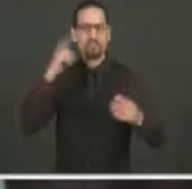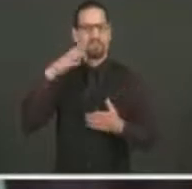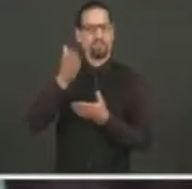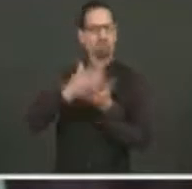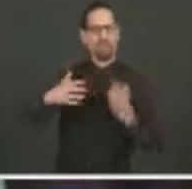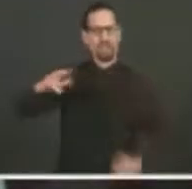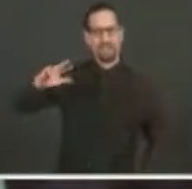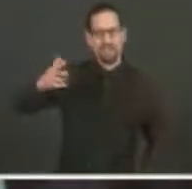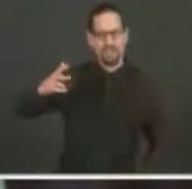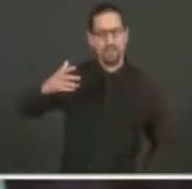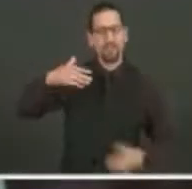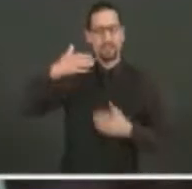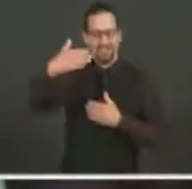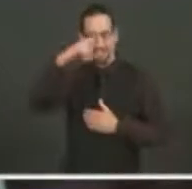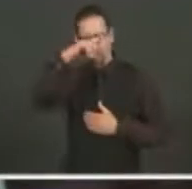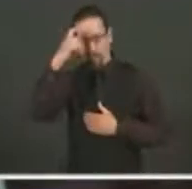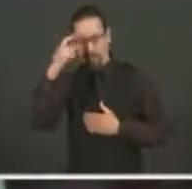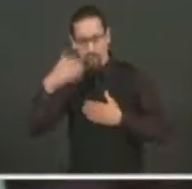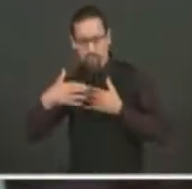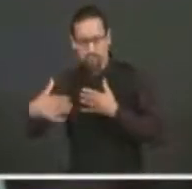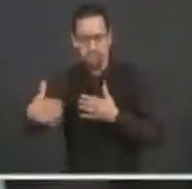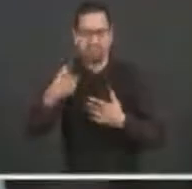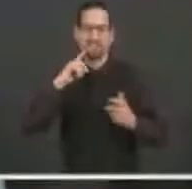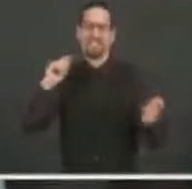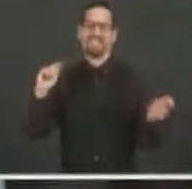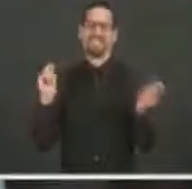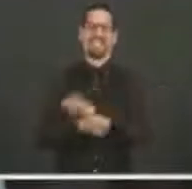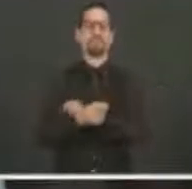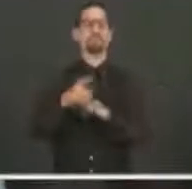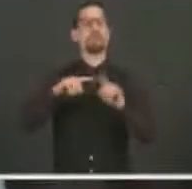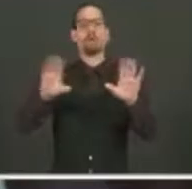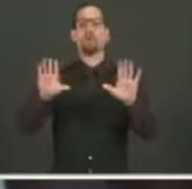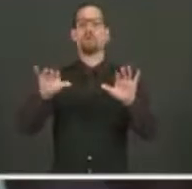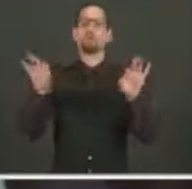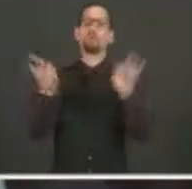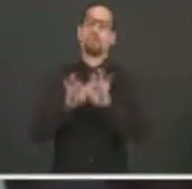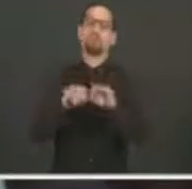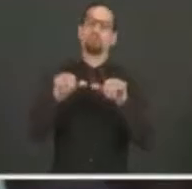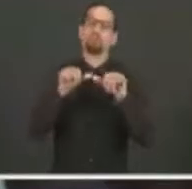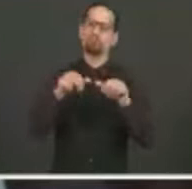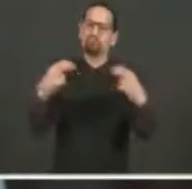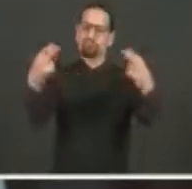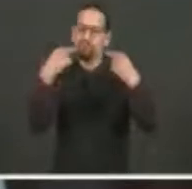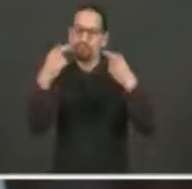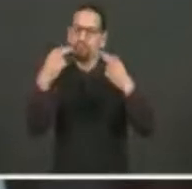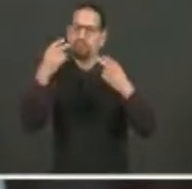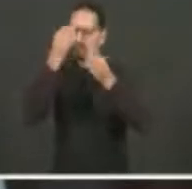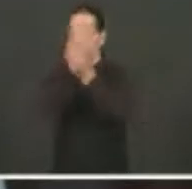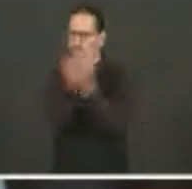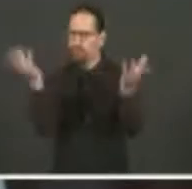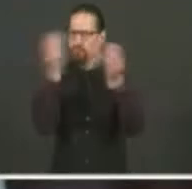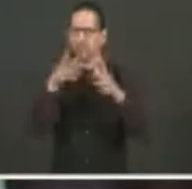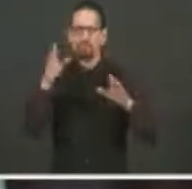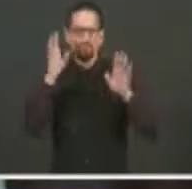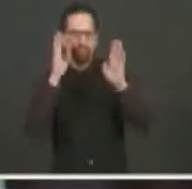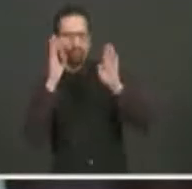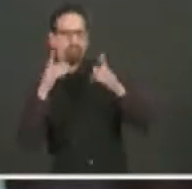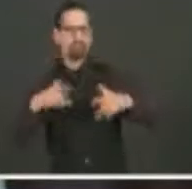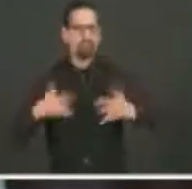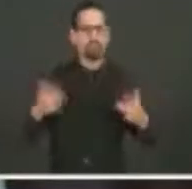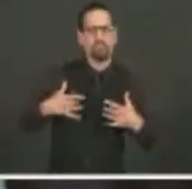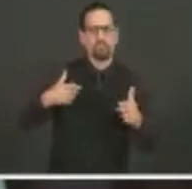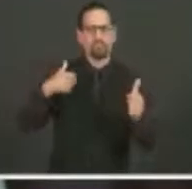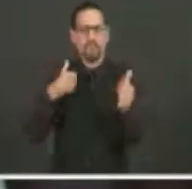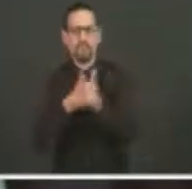going from here. So I would just encourage you all to continue to tune in. It's our time together as a state to